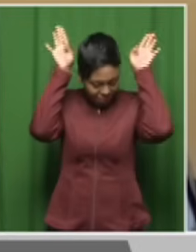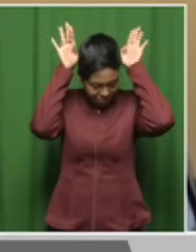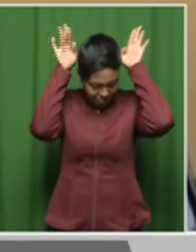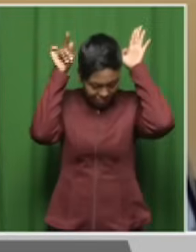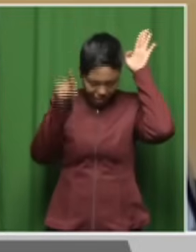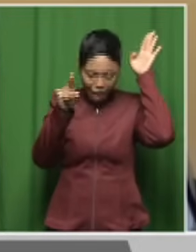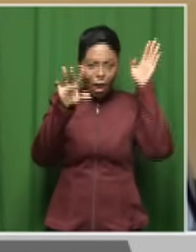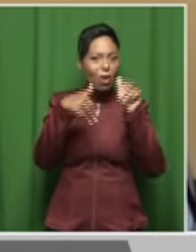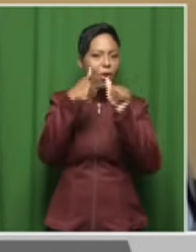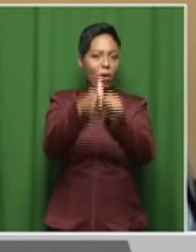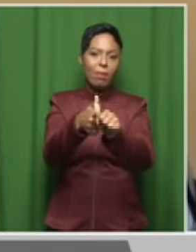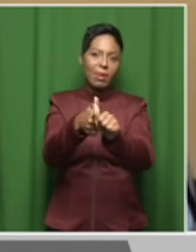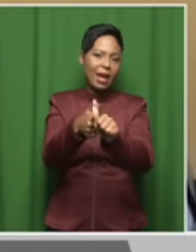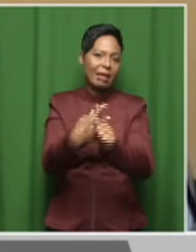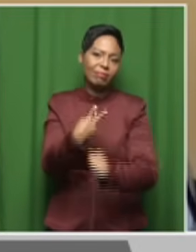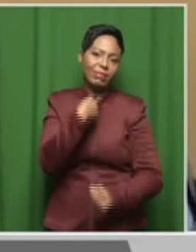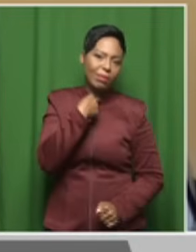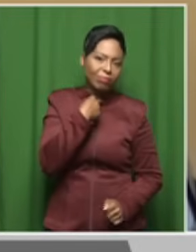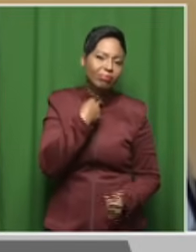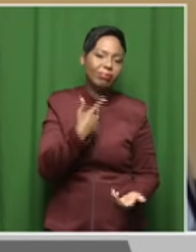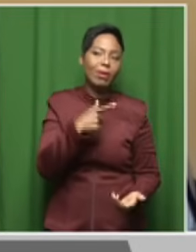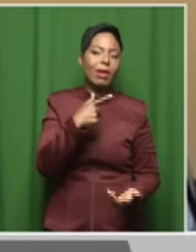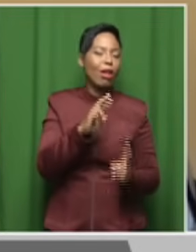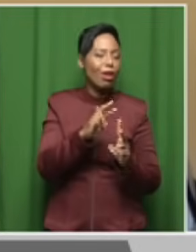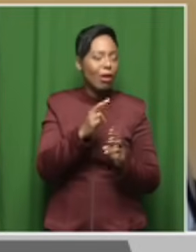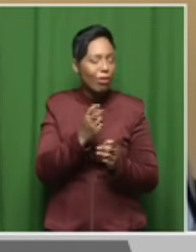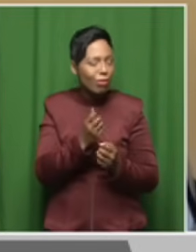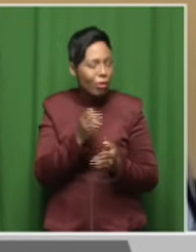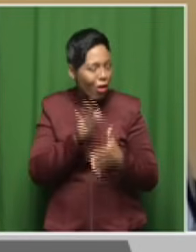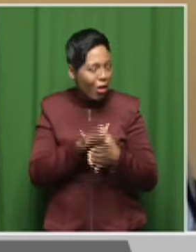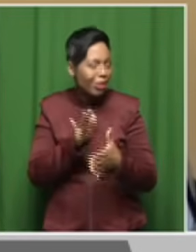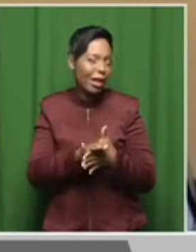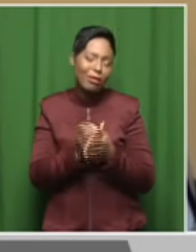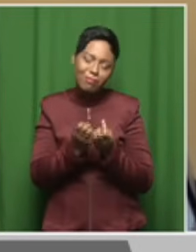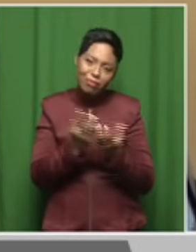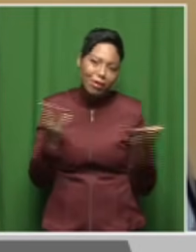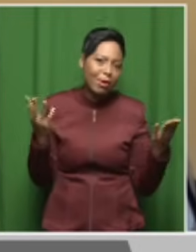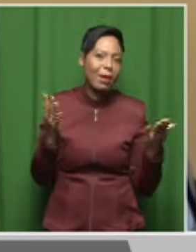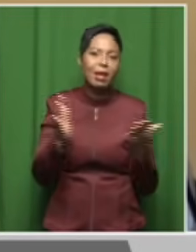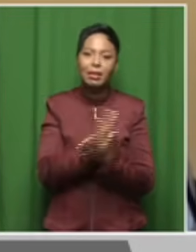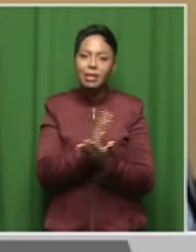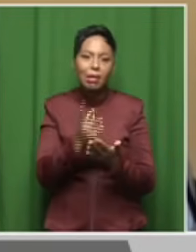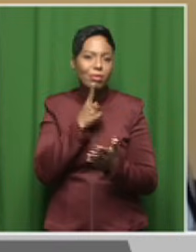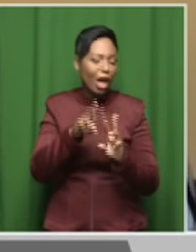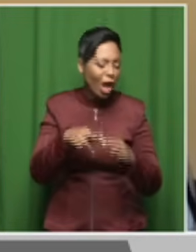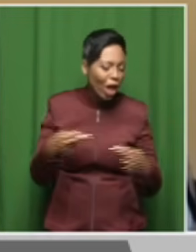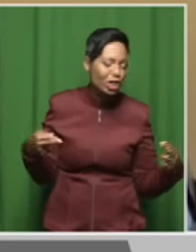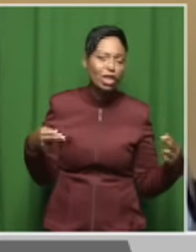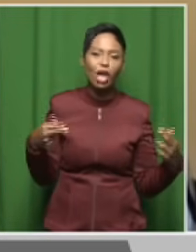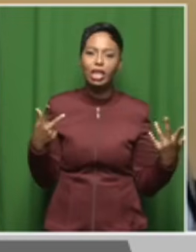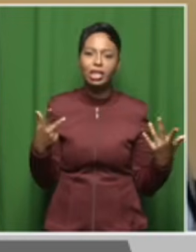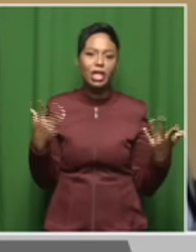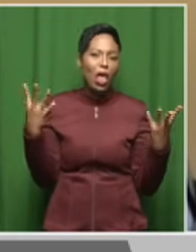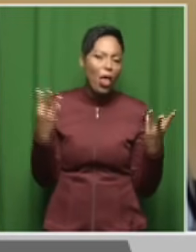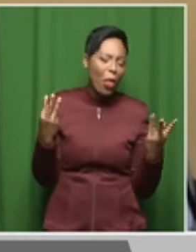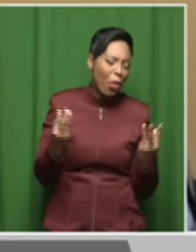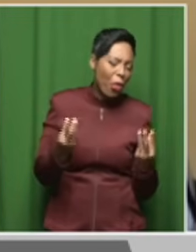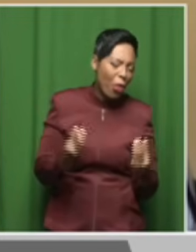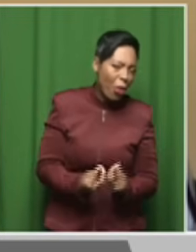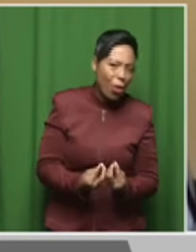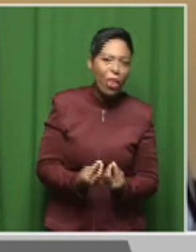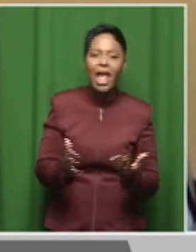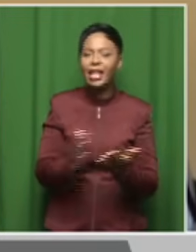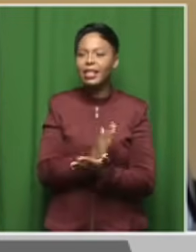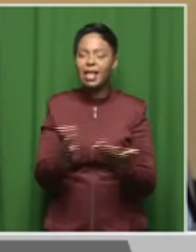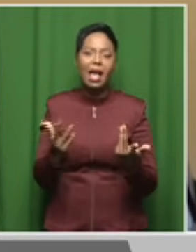comply for various reasons, be it due to a resource shortage or, you know, some other